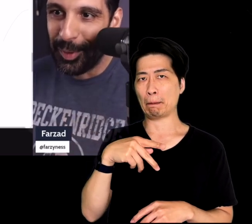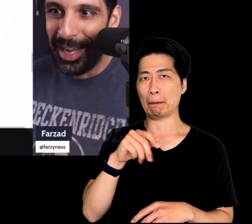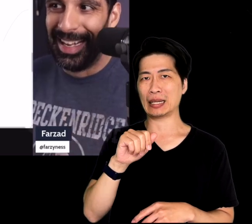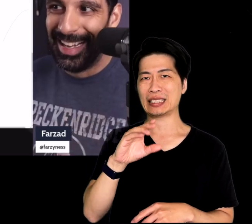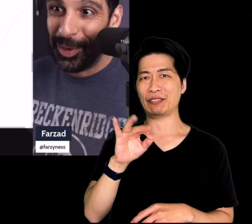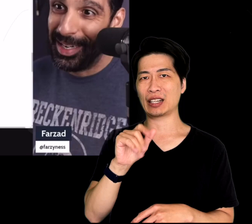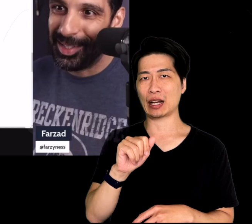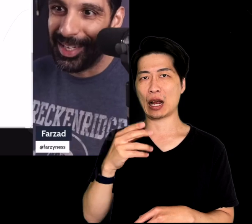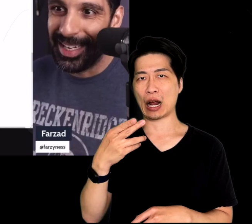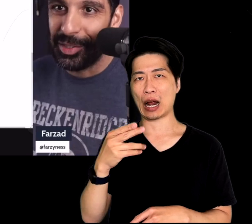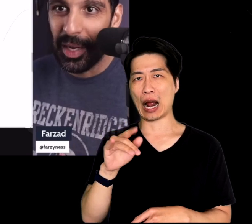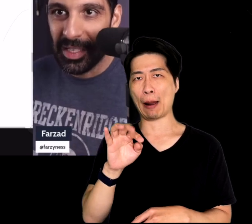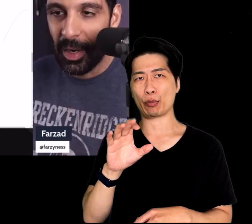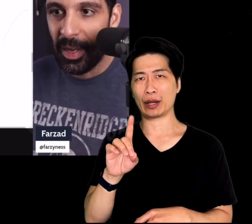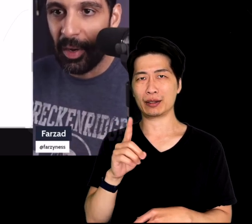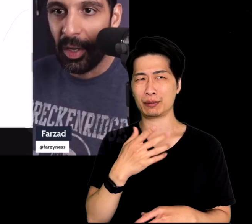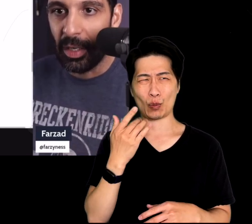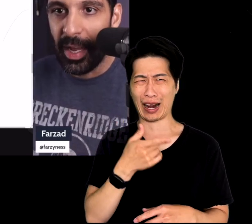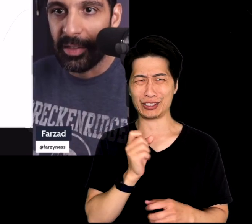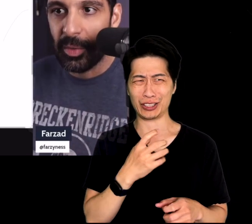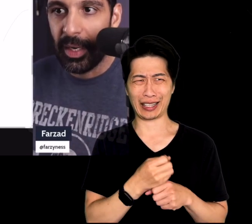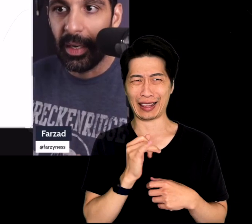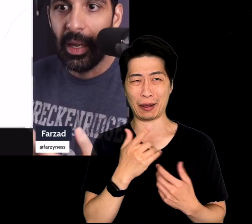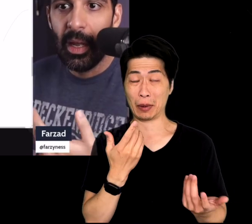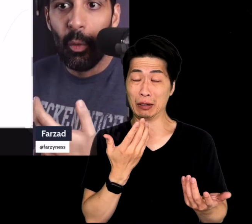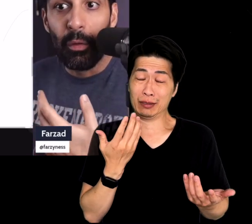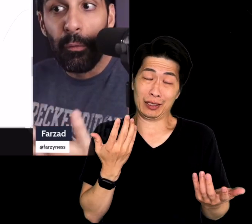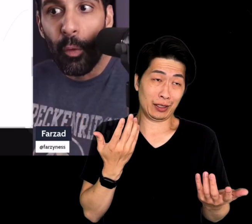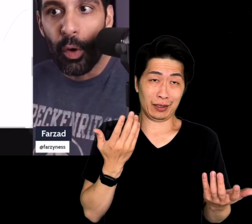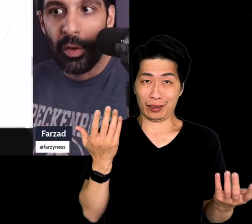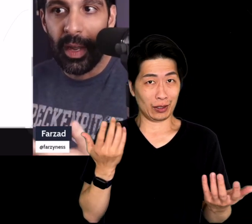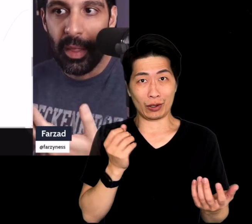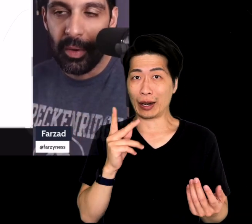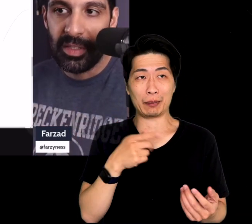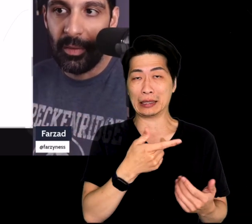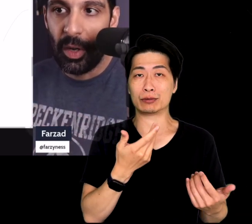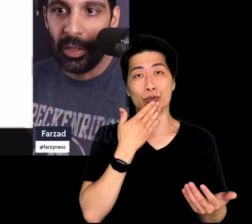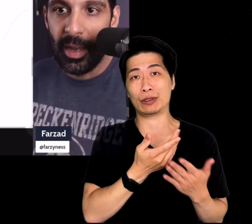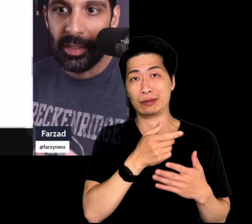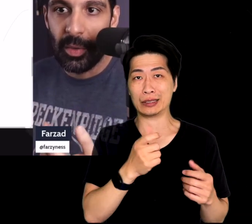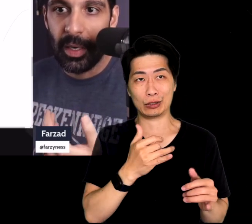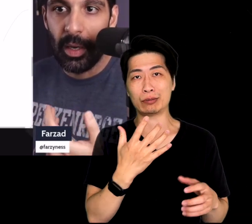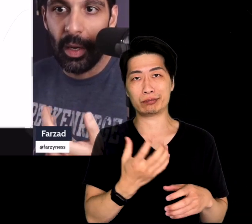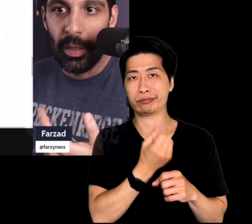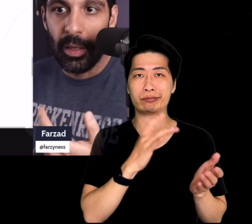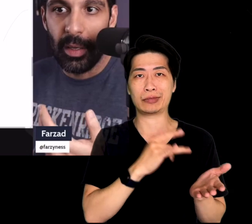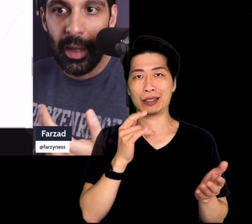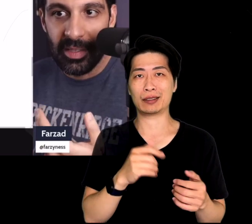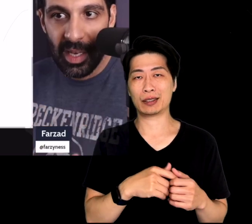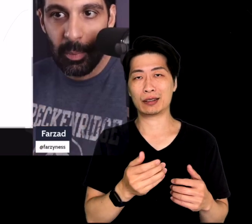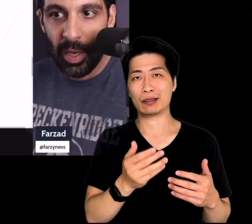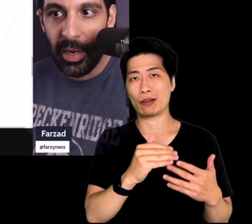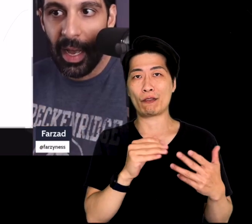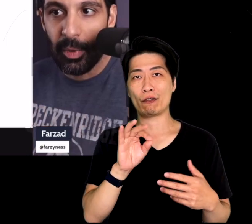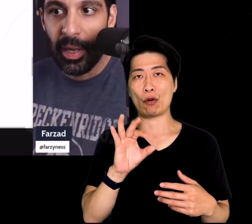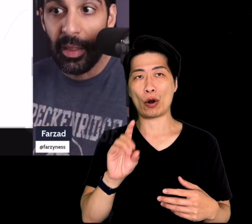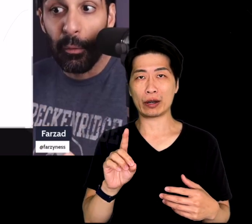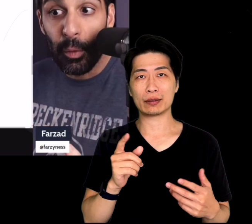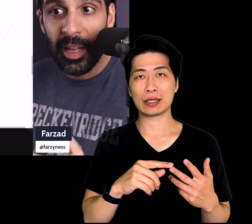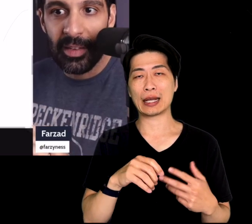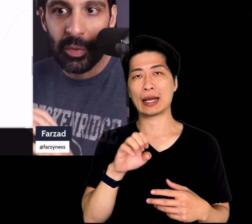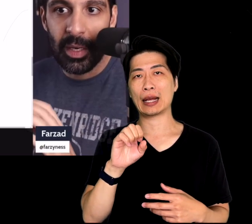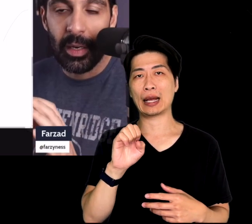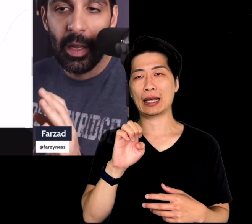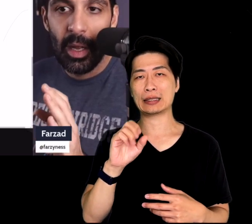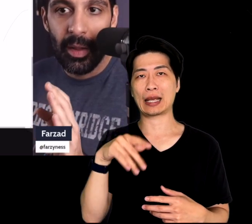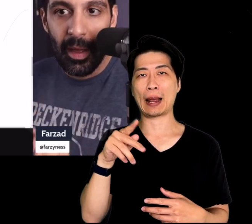great for Chrysler, I guess. You get $7,500 tax credit. With Ford, you get a $3,700 tax credit on the Escape plug-in hybrid and the